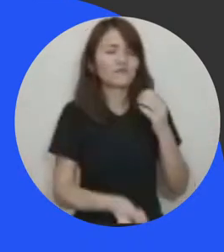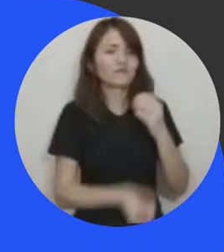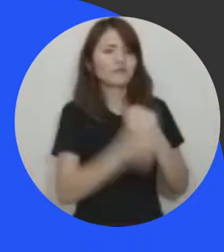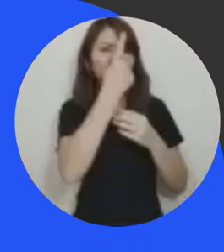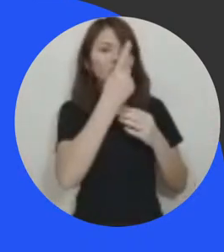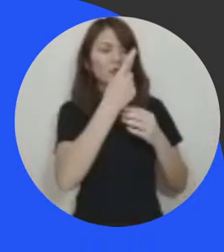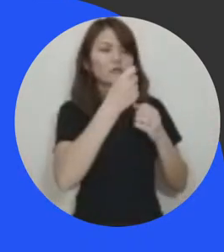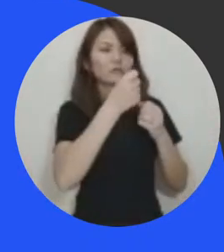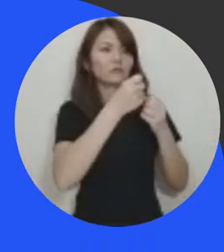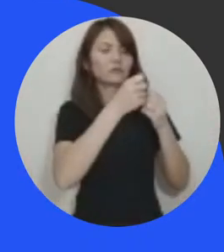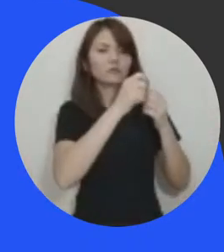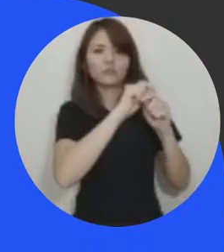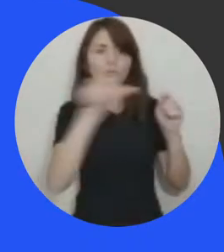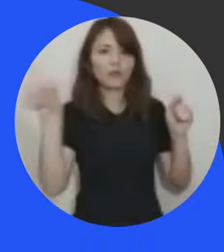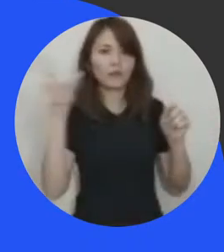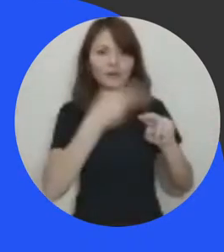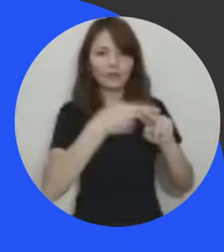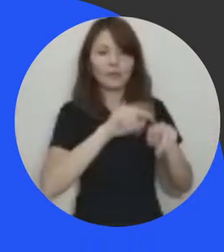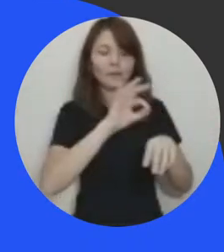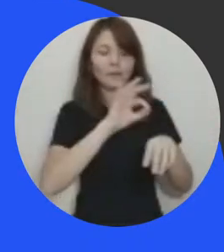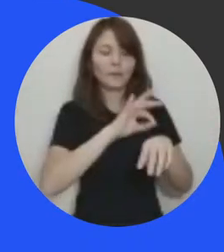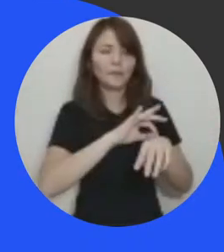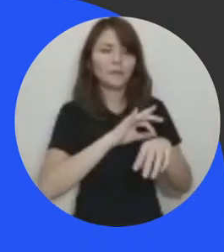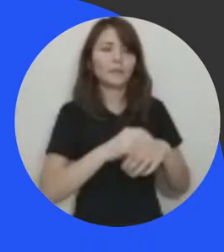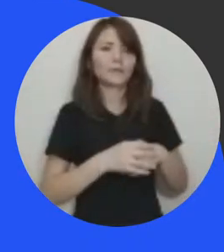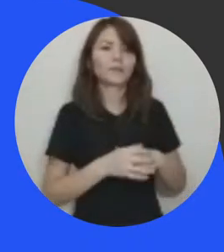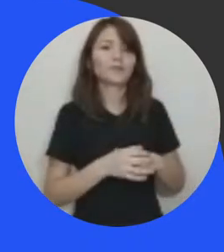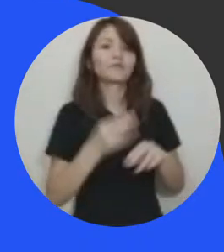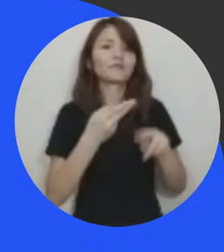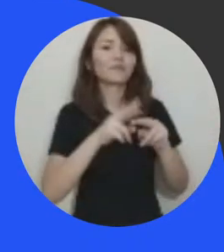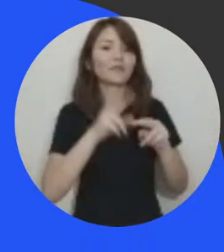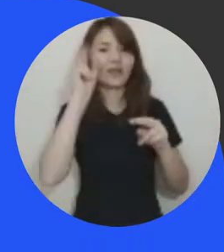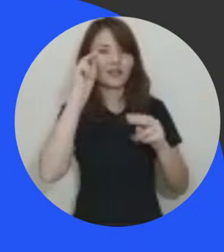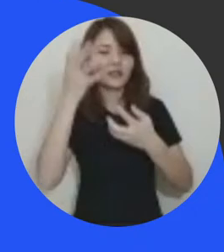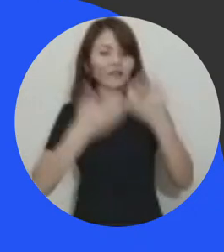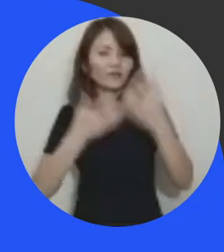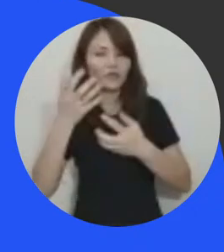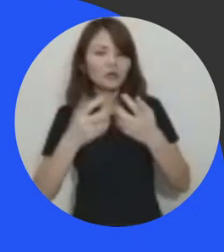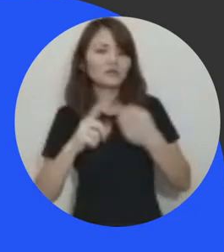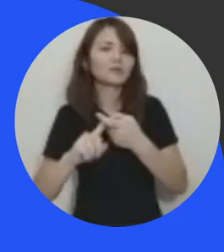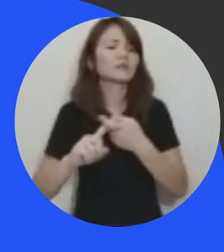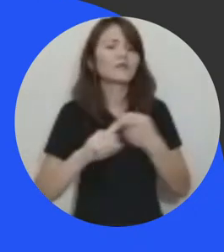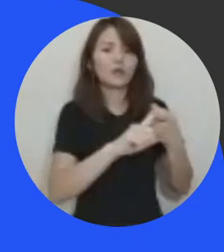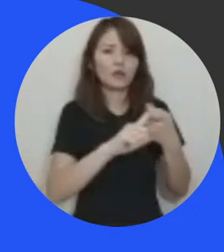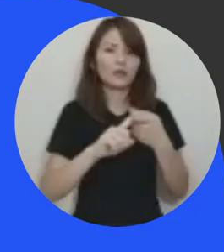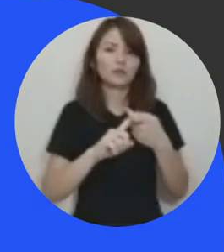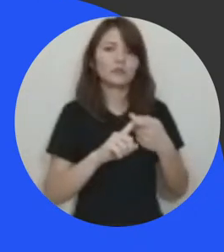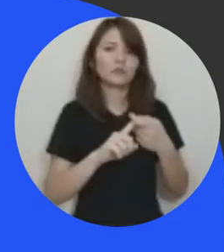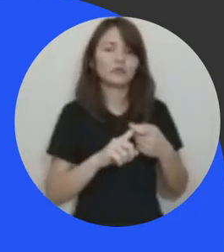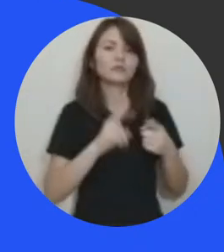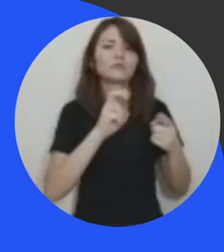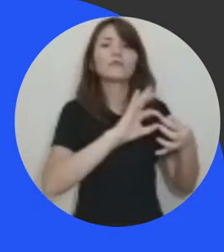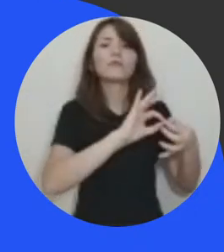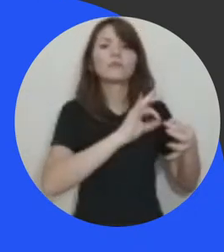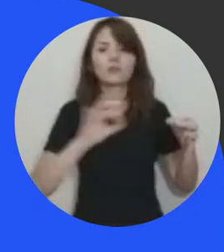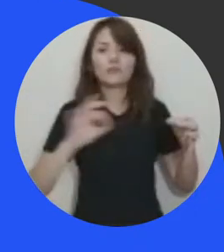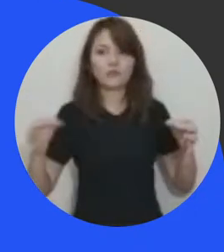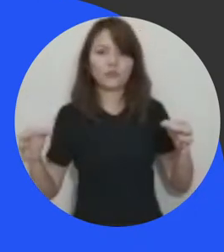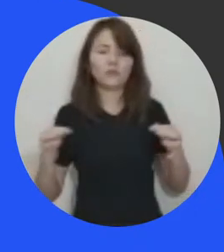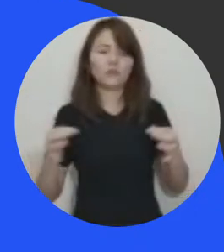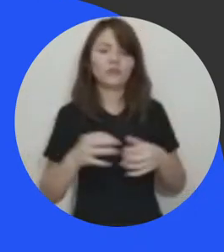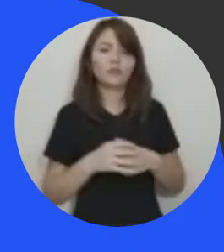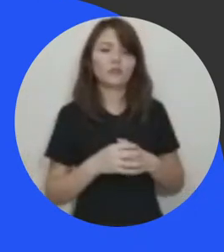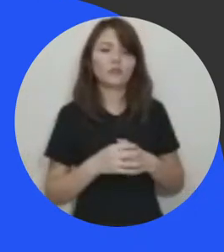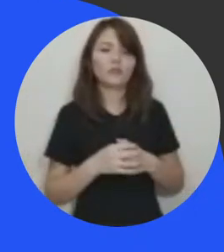are related to a relatively small number of transmission chains potentially. And when we looked into it,